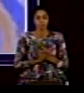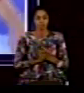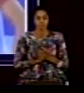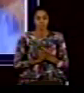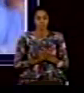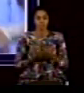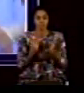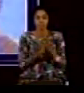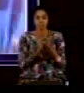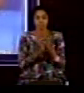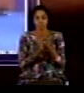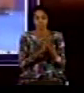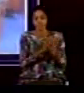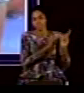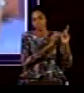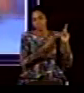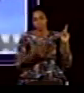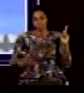Praise the Lord.